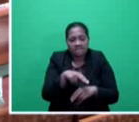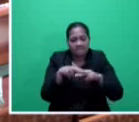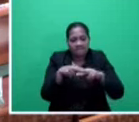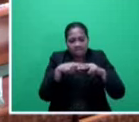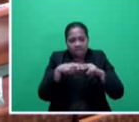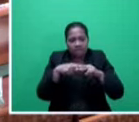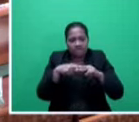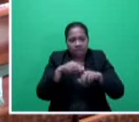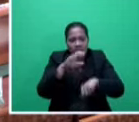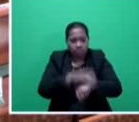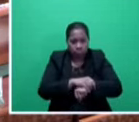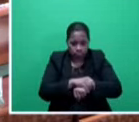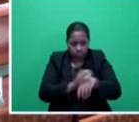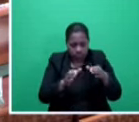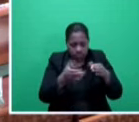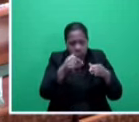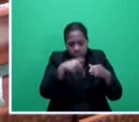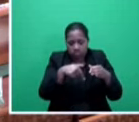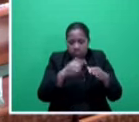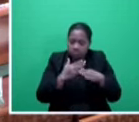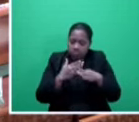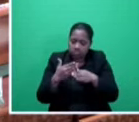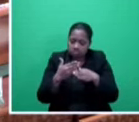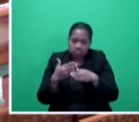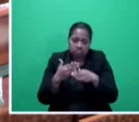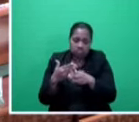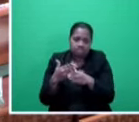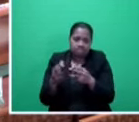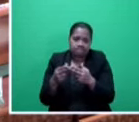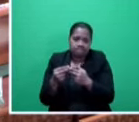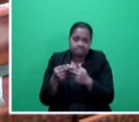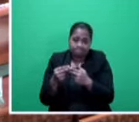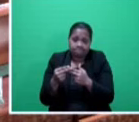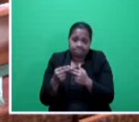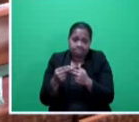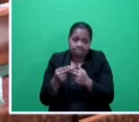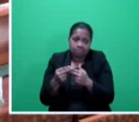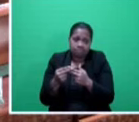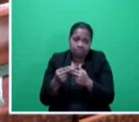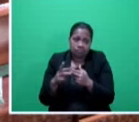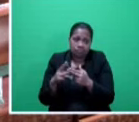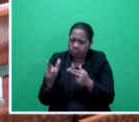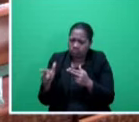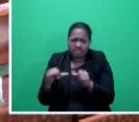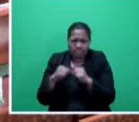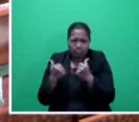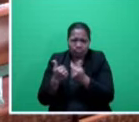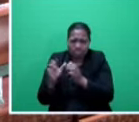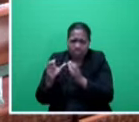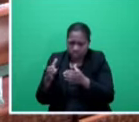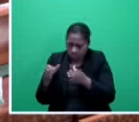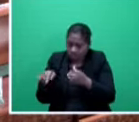Force, working with interested and or aggrieved parties, to